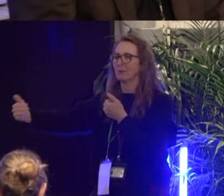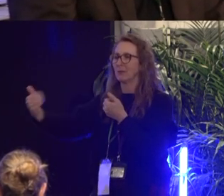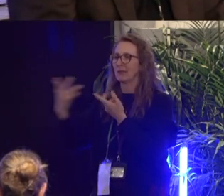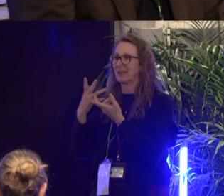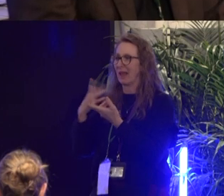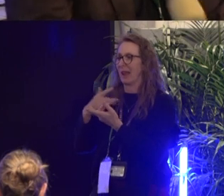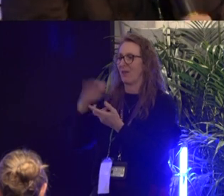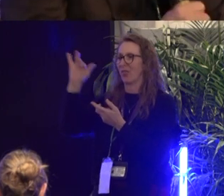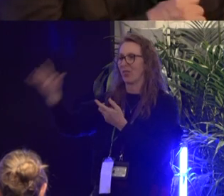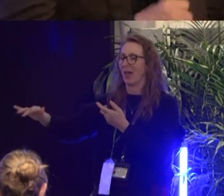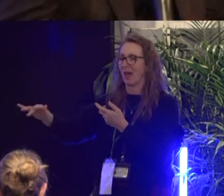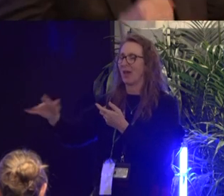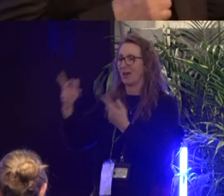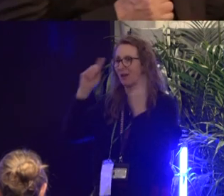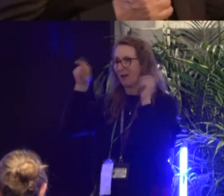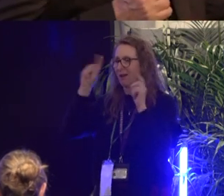So it's like, yeah.